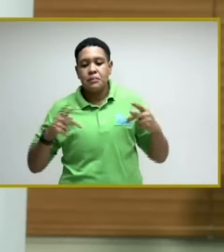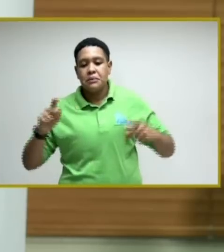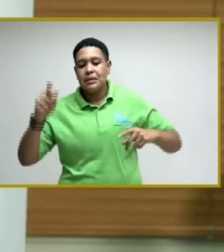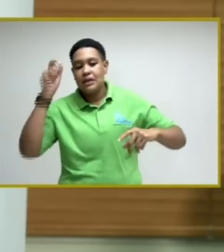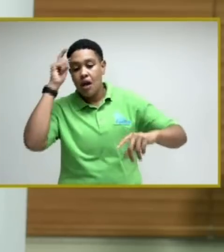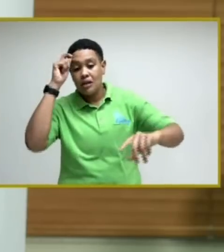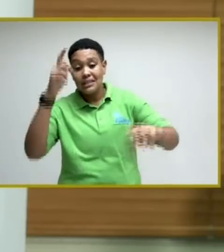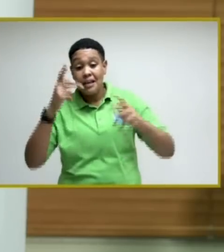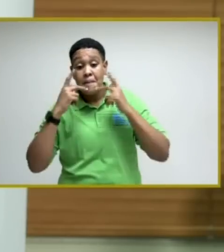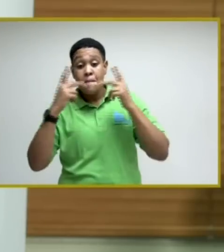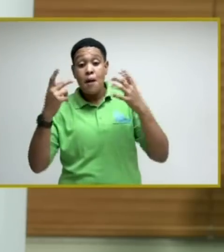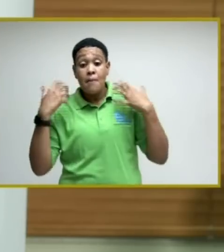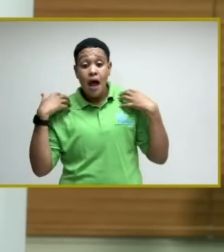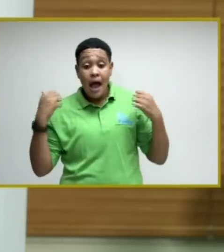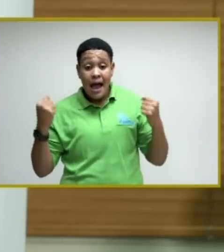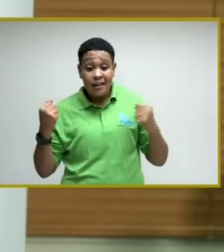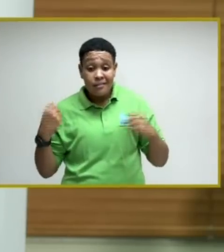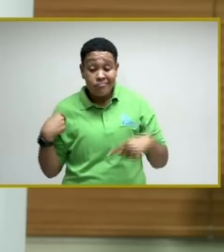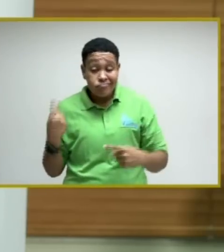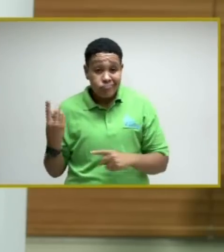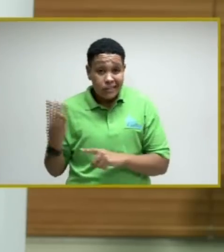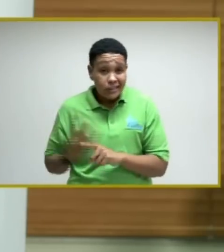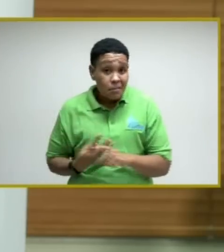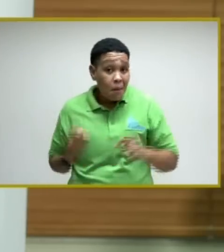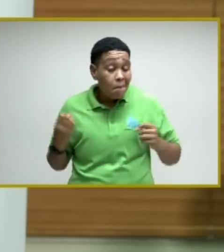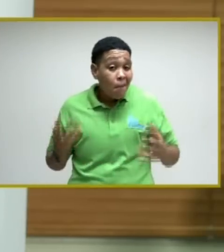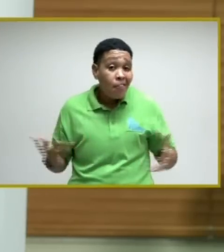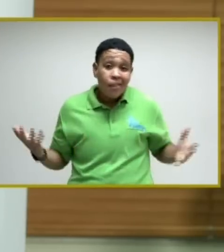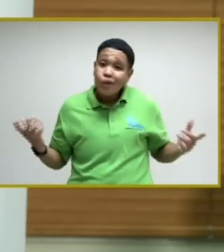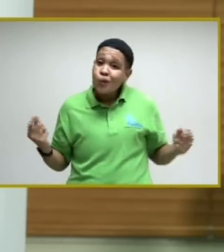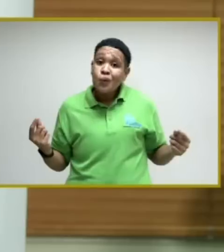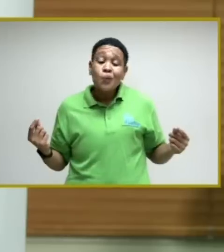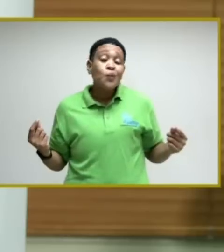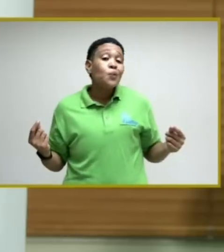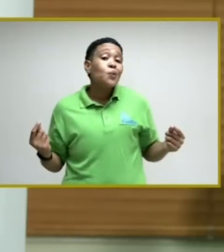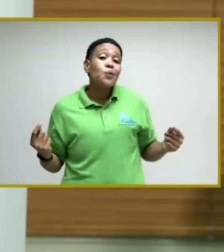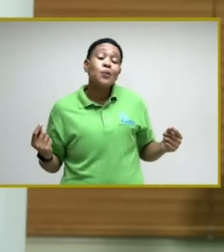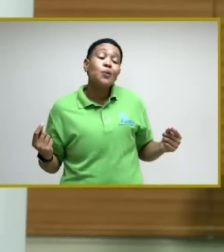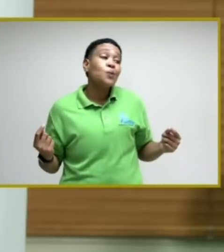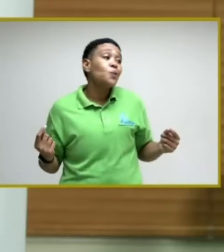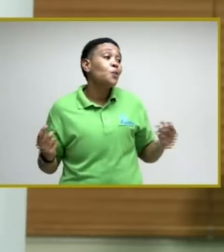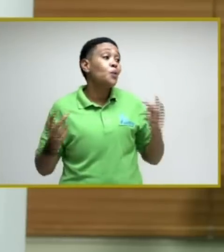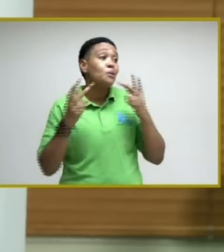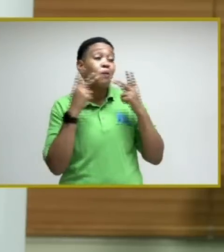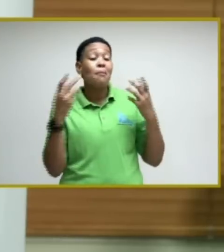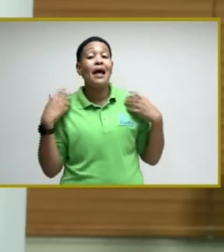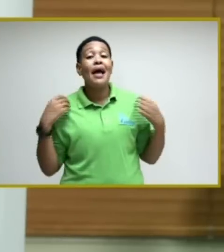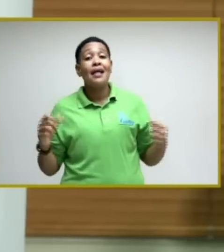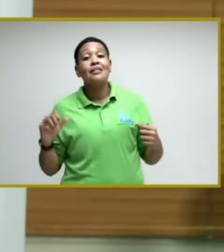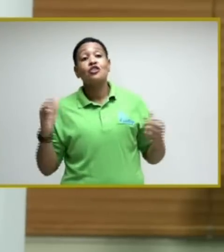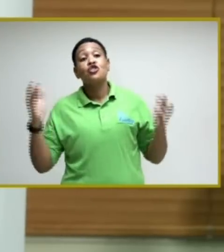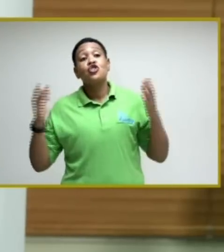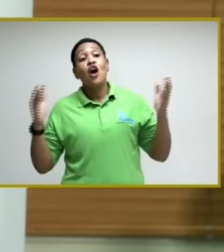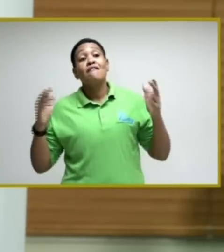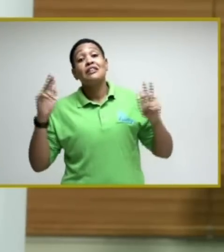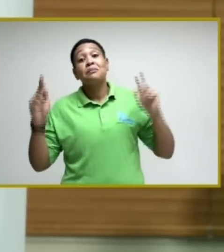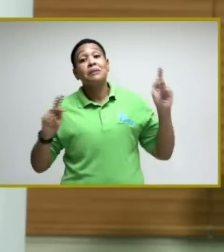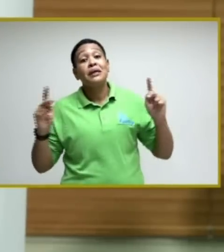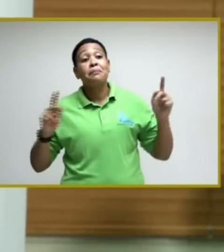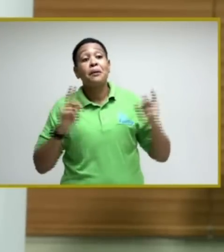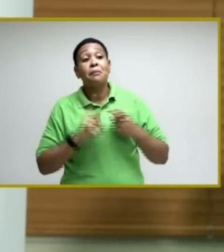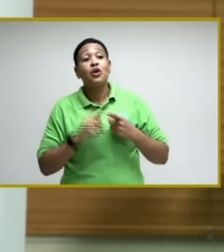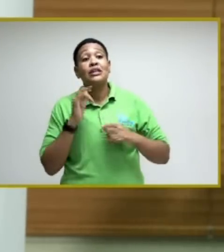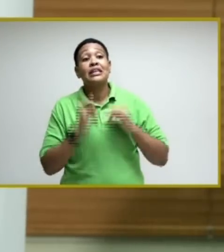to do that at the end of the day it requires a service to people and to the institutions. I mean, there's